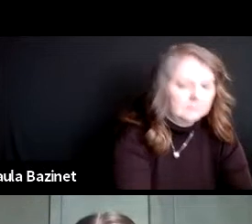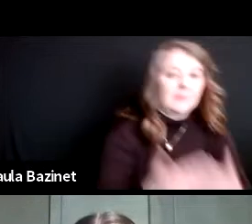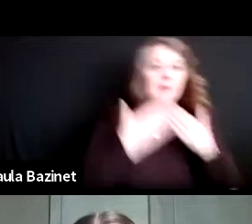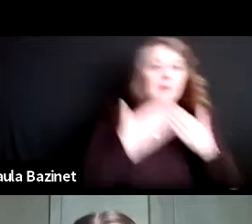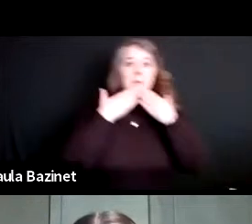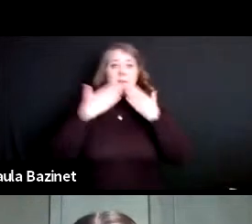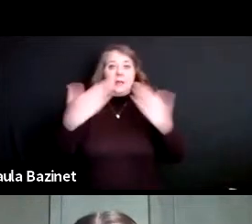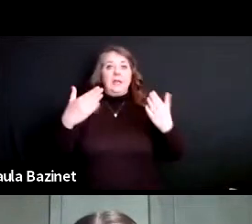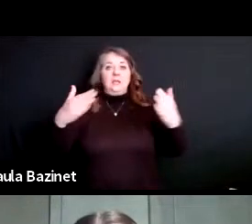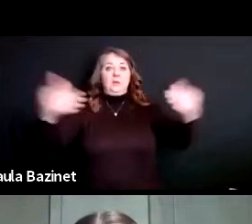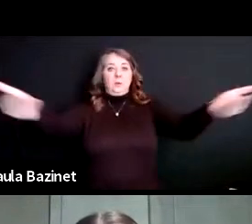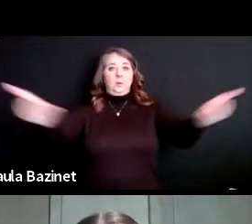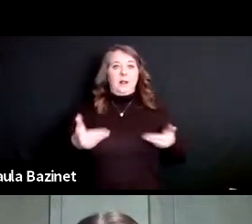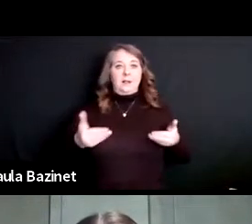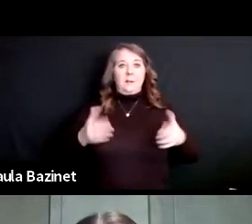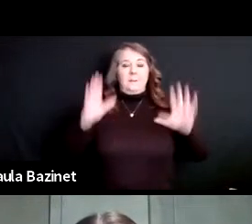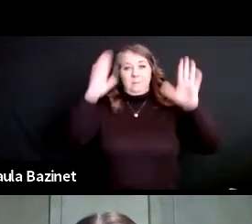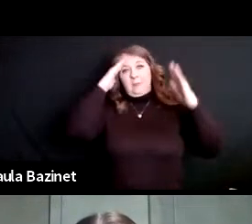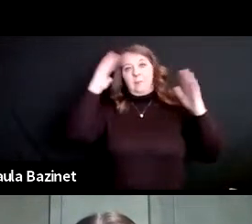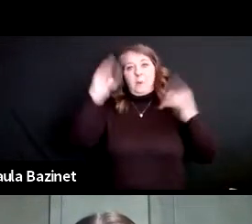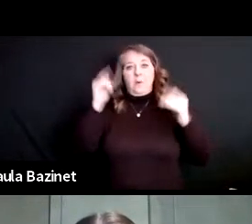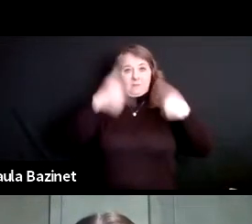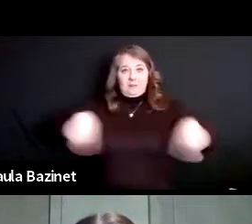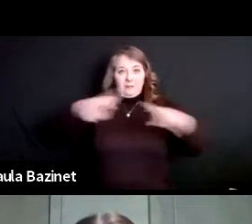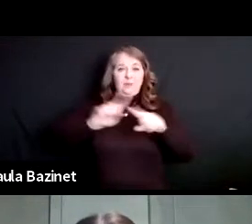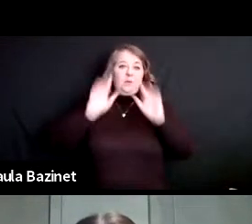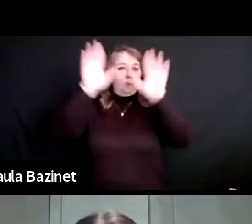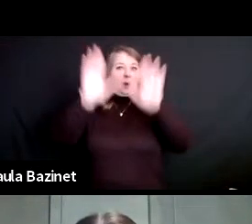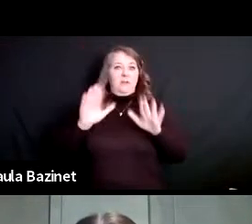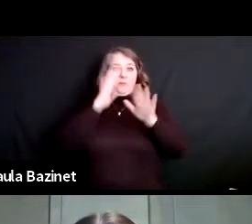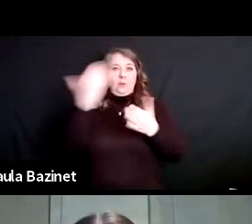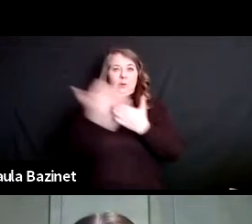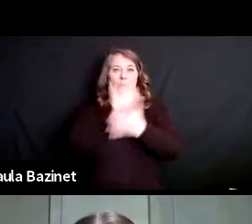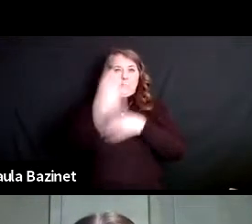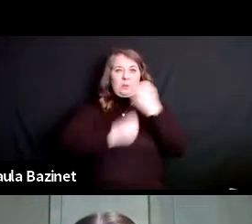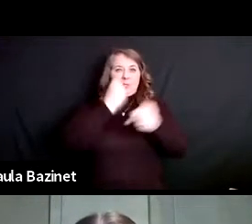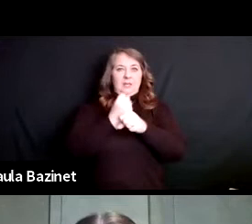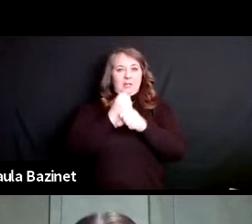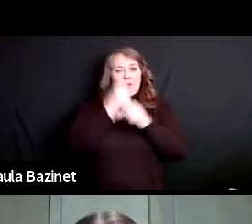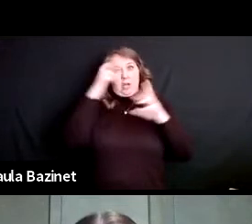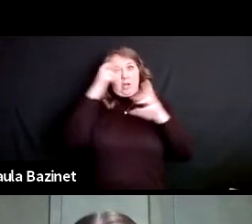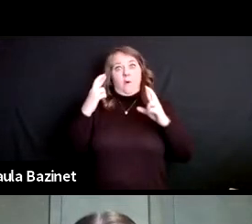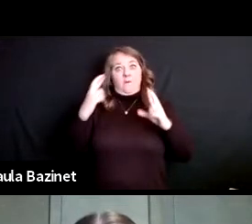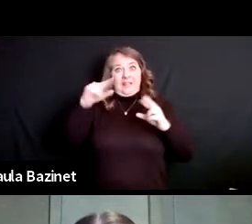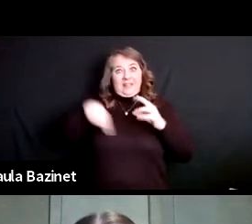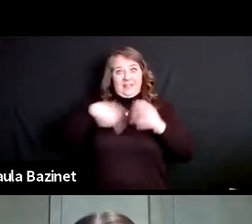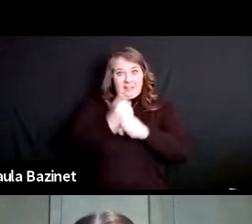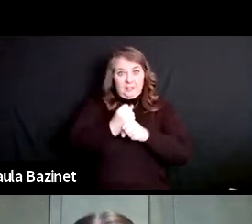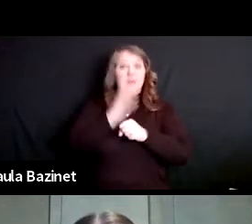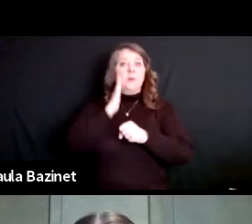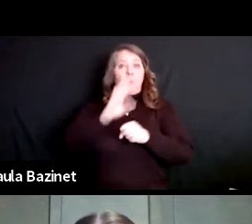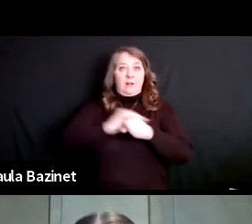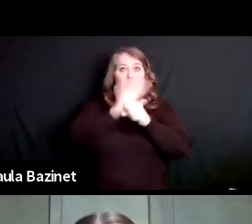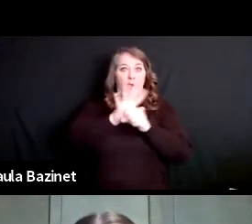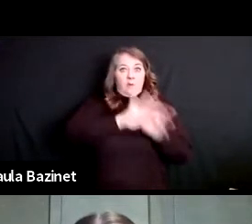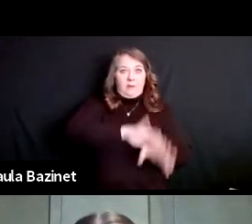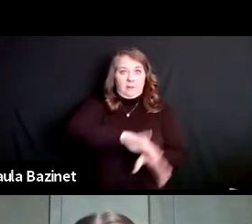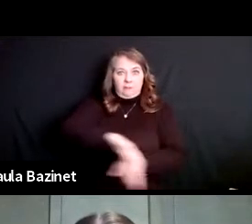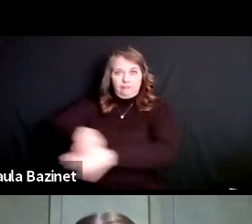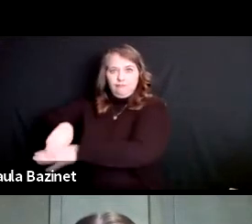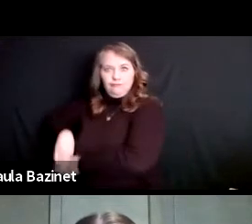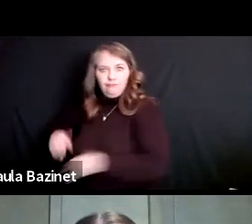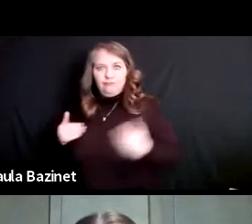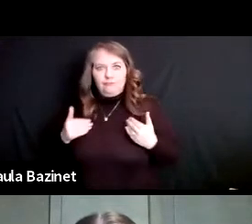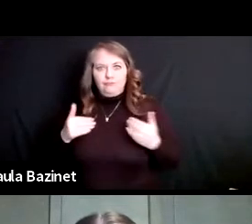year, and here's to hoping that we get COVID behind us in this year. The next item of business